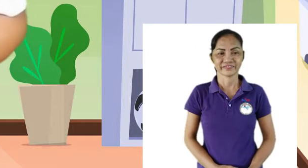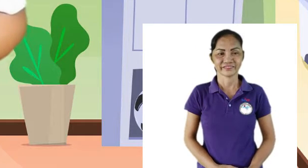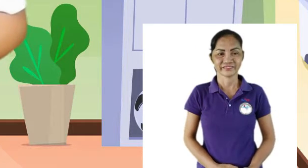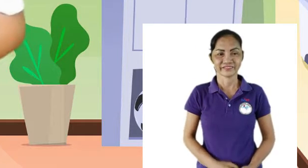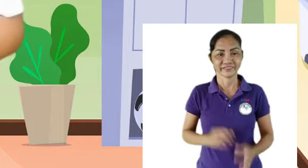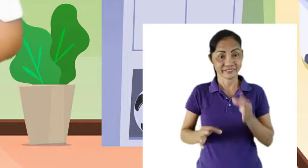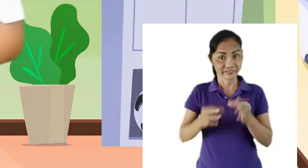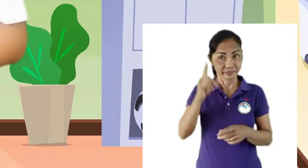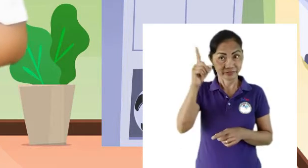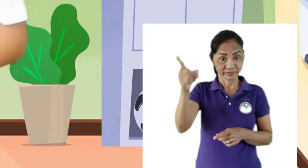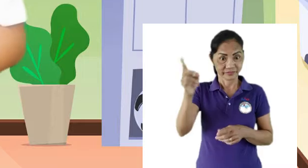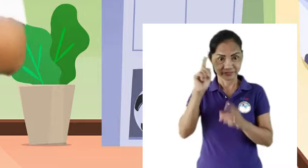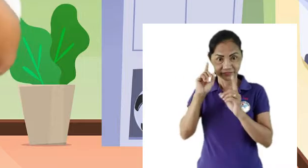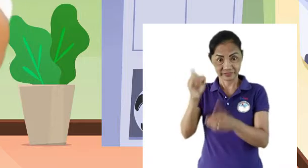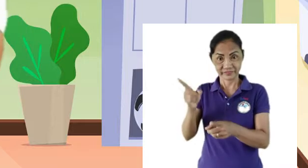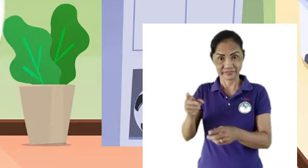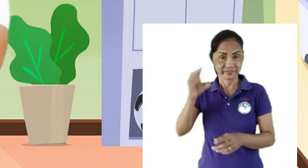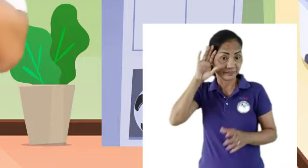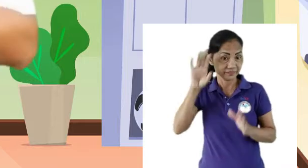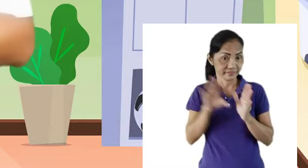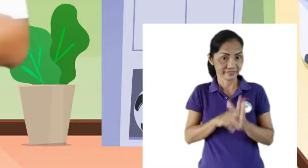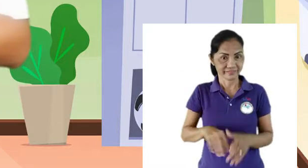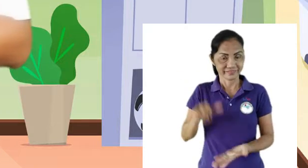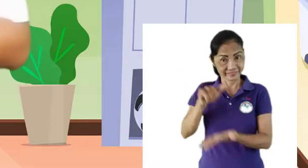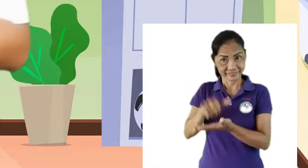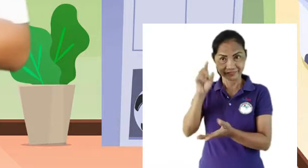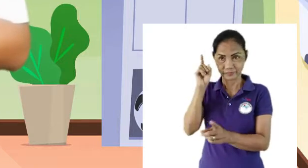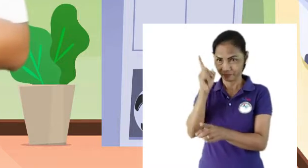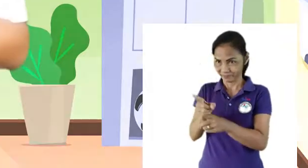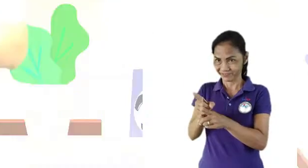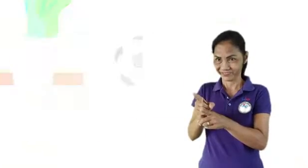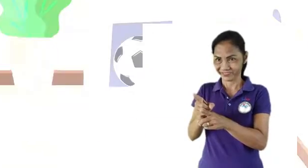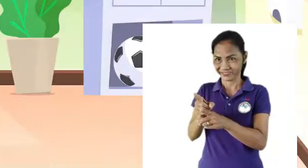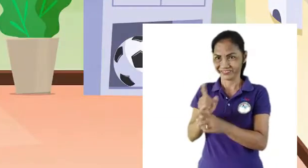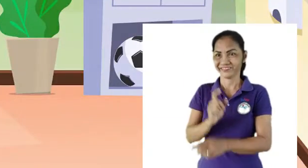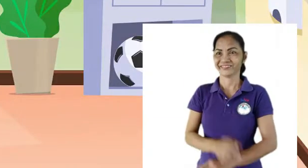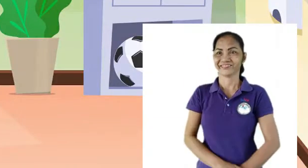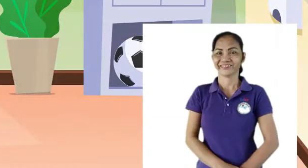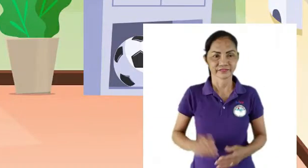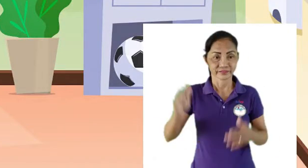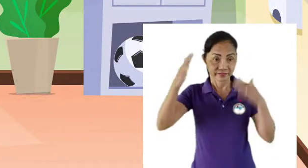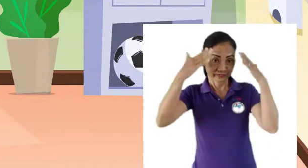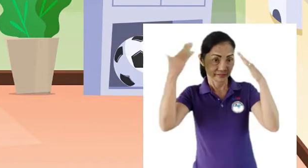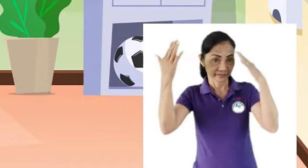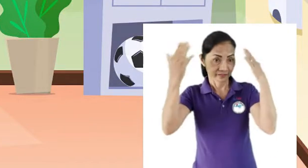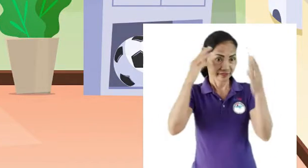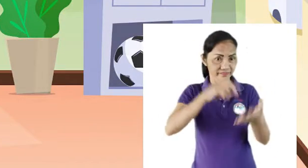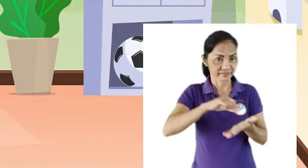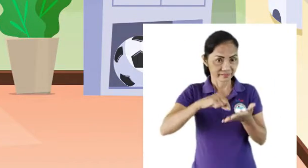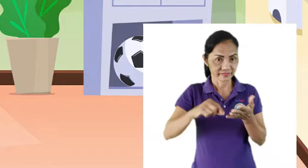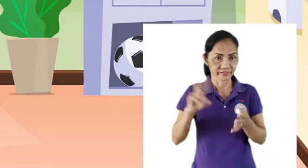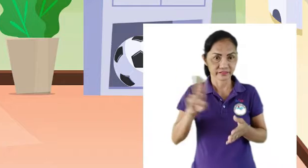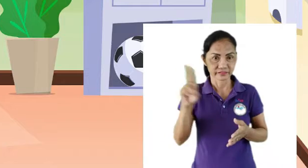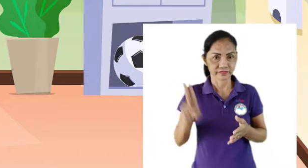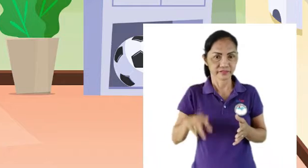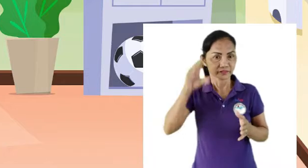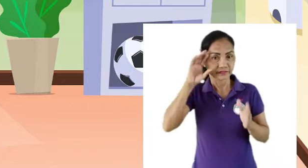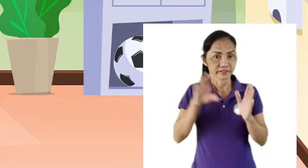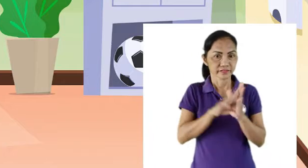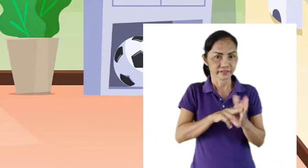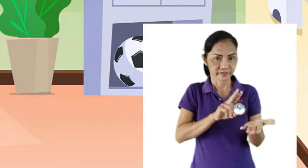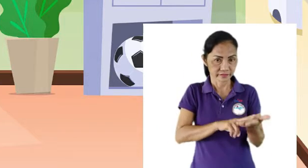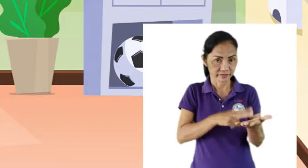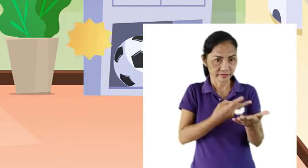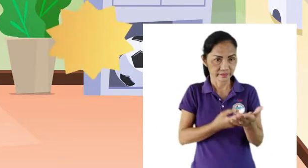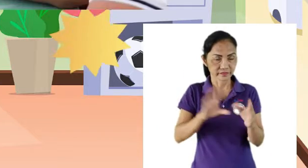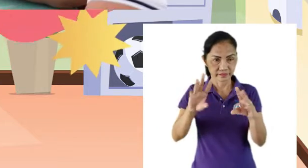If your answer is imagery, that's right. In creative writing, the use of